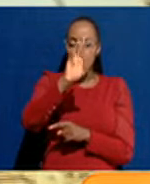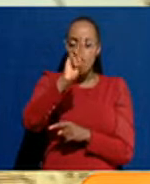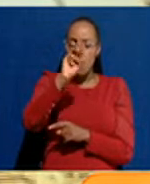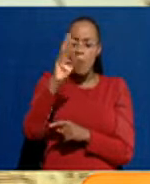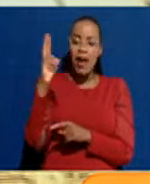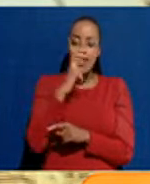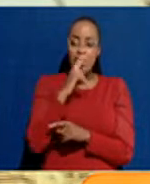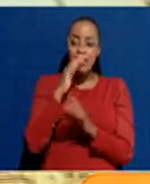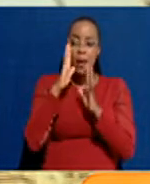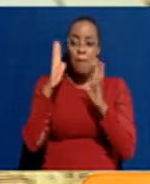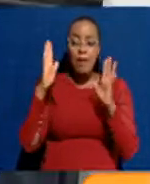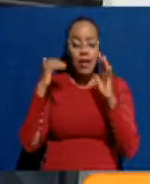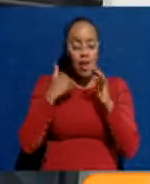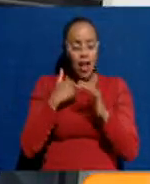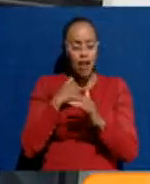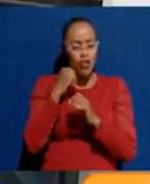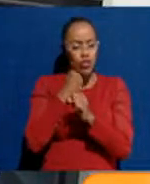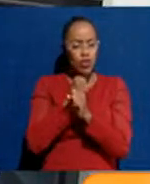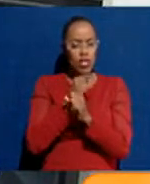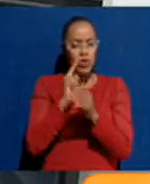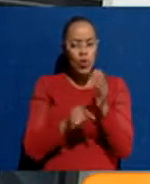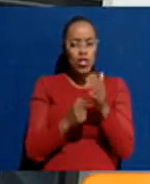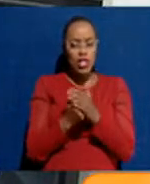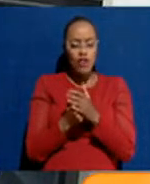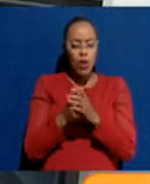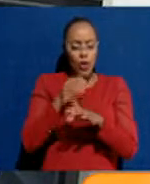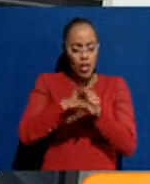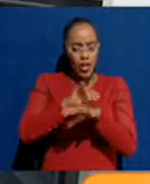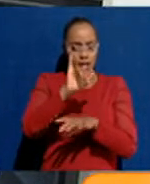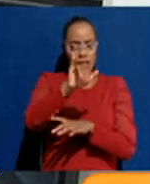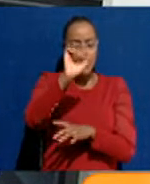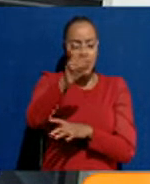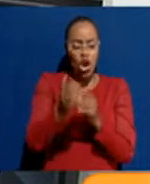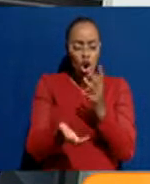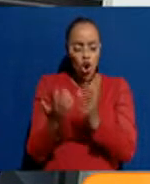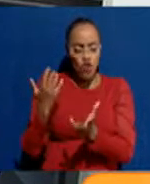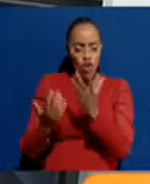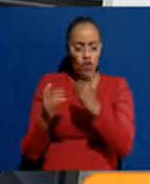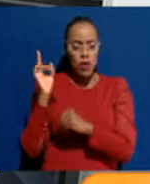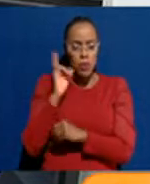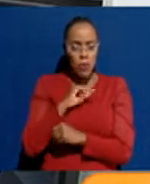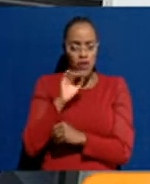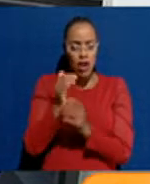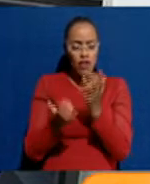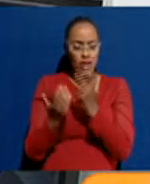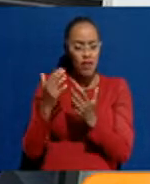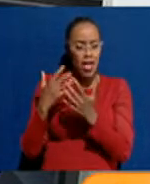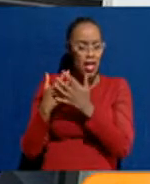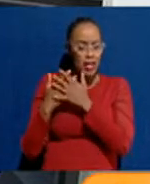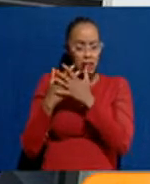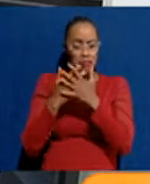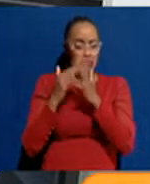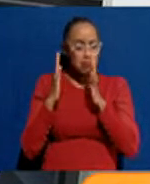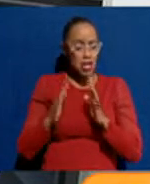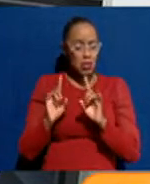It's so quite risky. What did you do in that particular case? Of course, we had to recover it. We had to remove it. We had to remove it. Any prosecution?